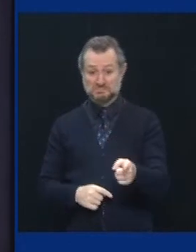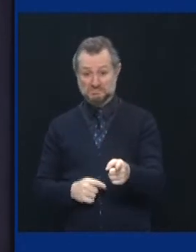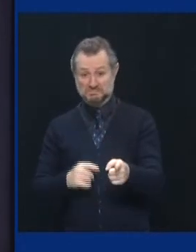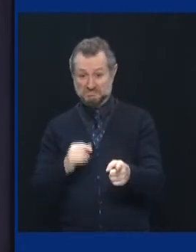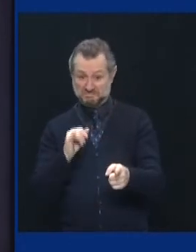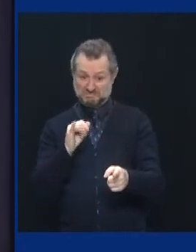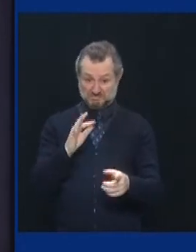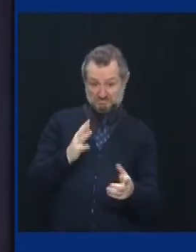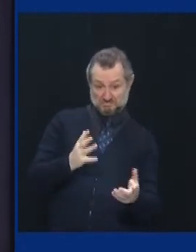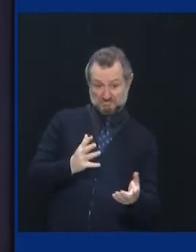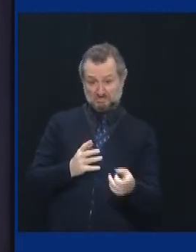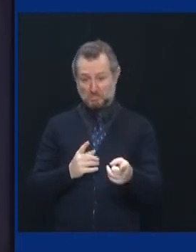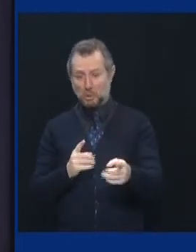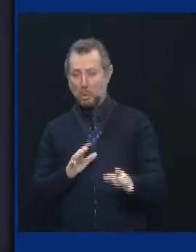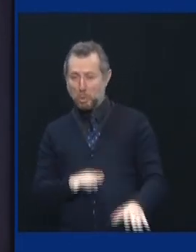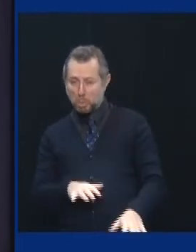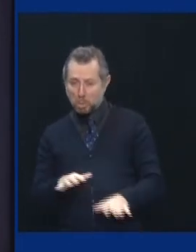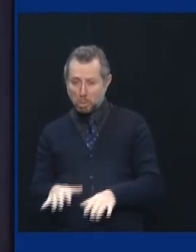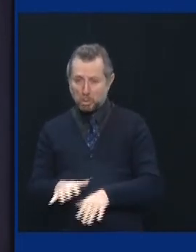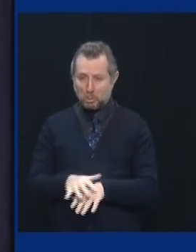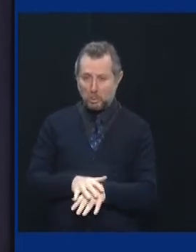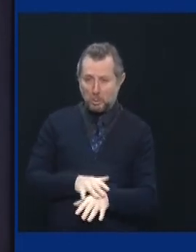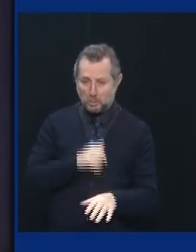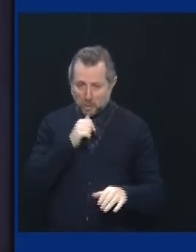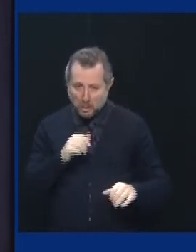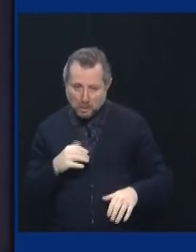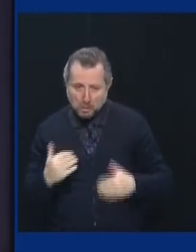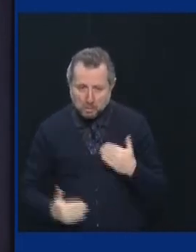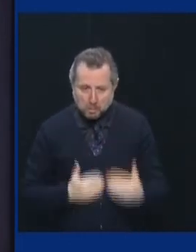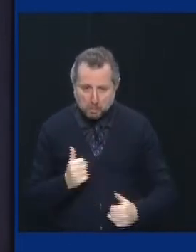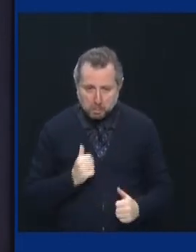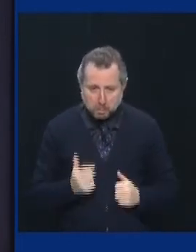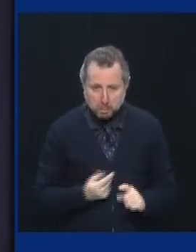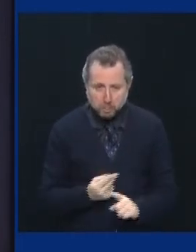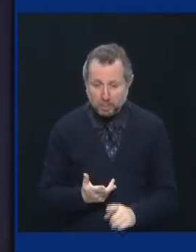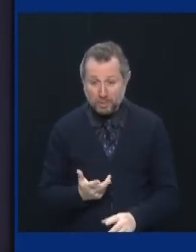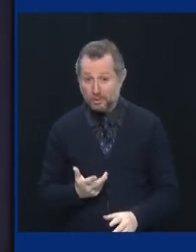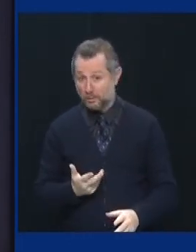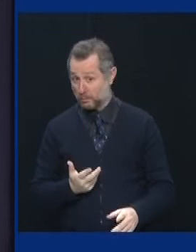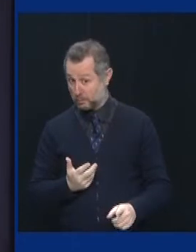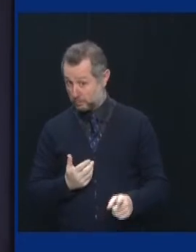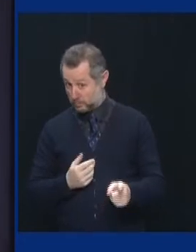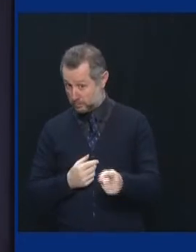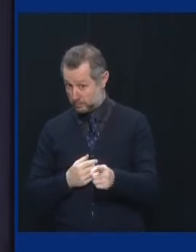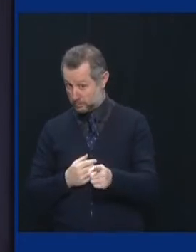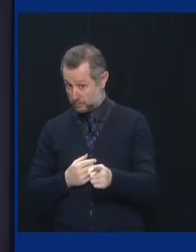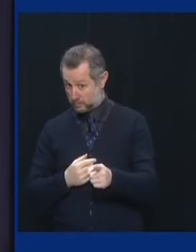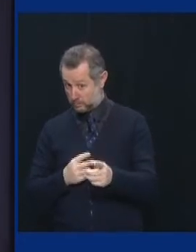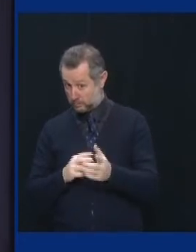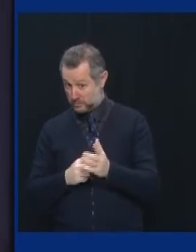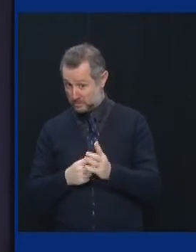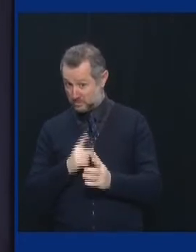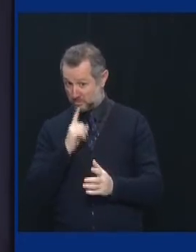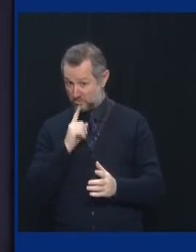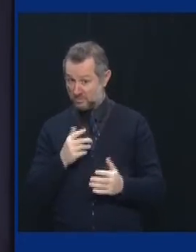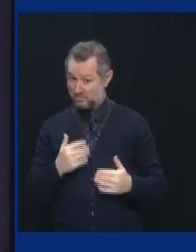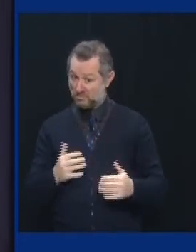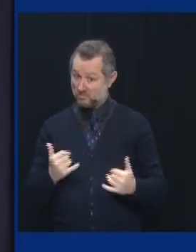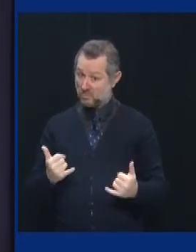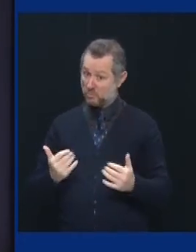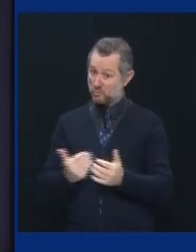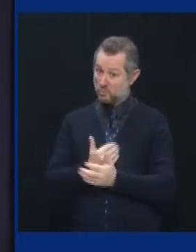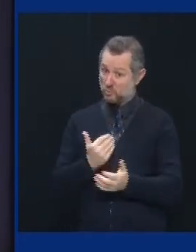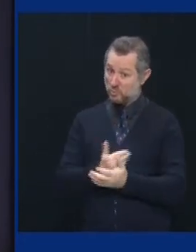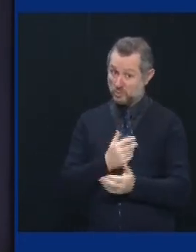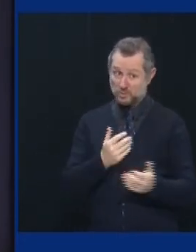slower performing facility then of our precious new allocation,